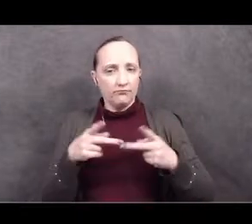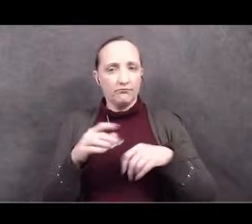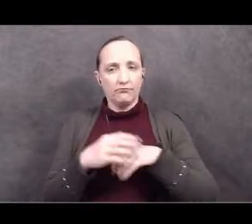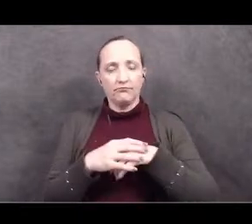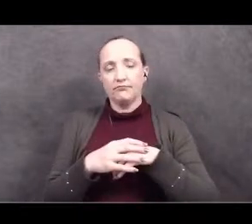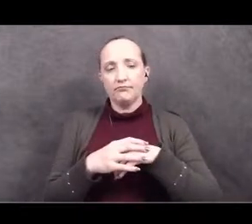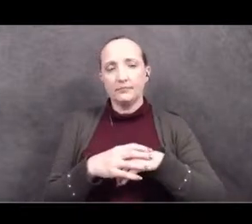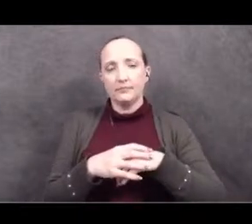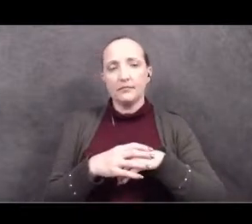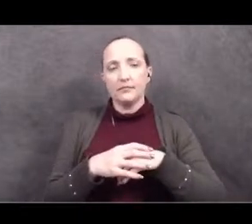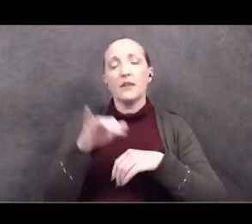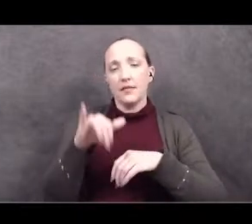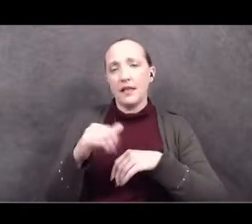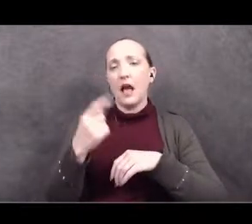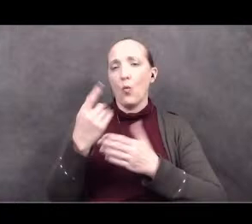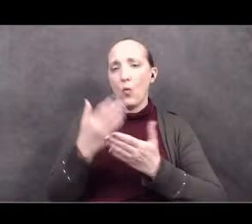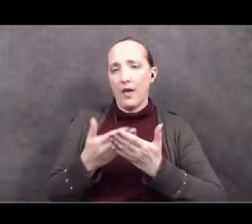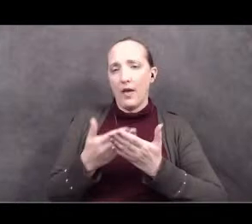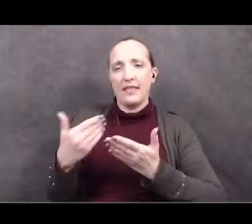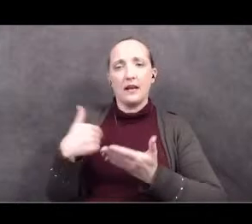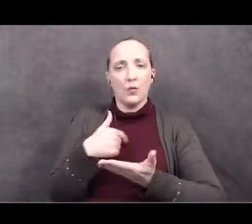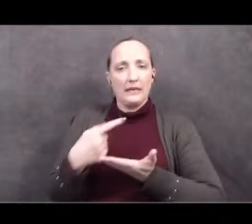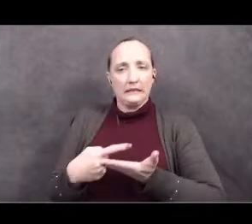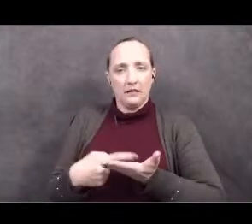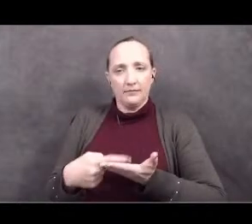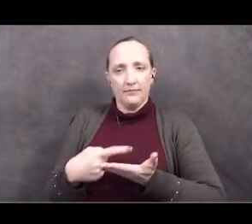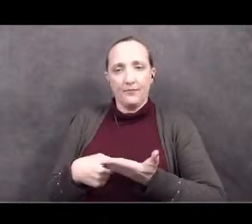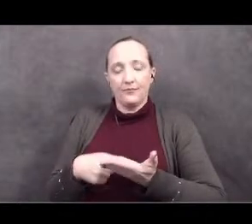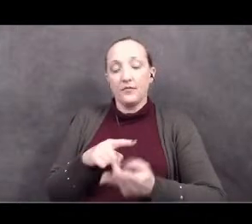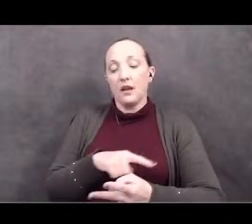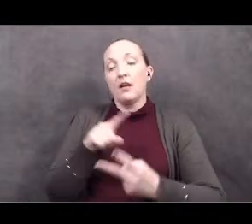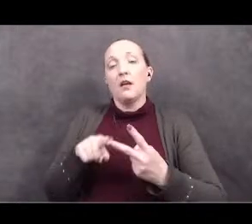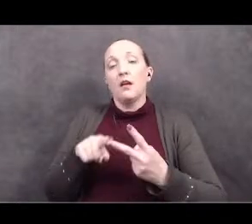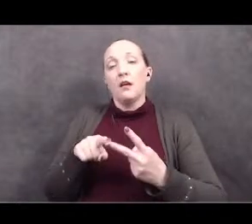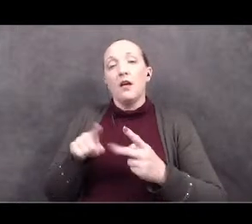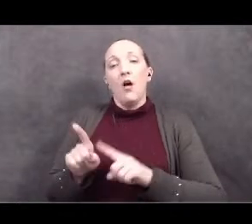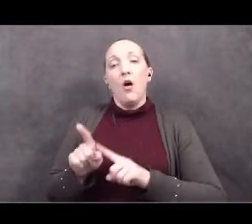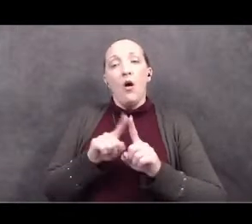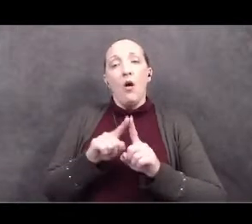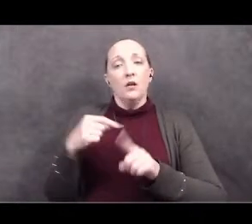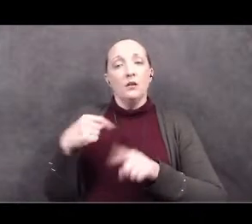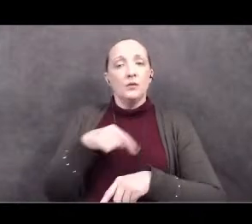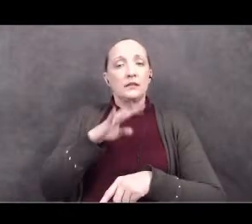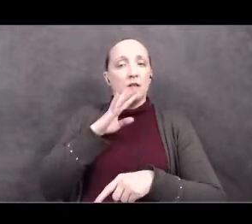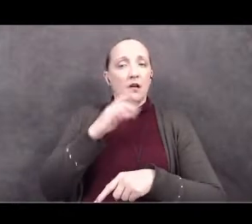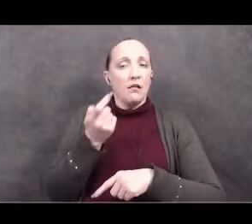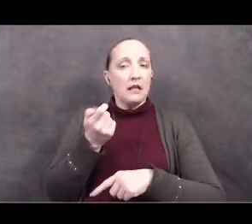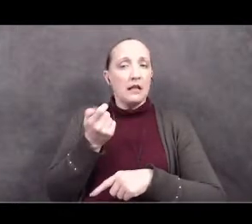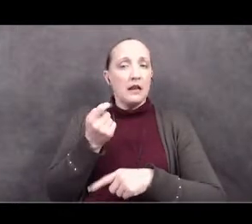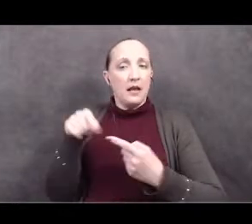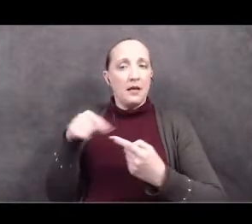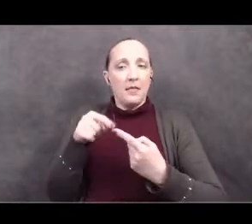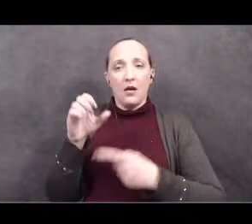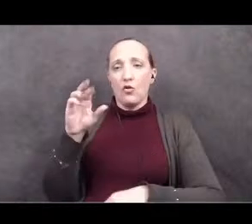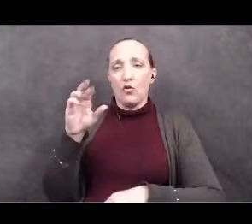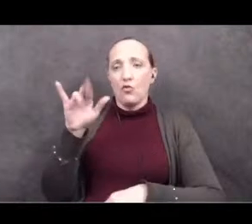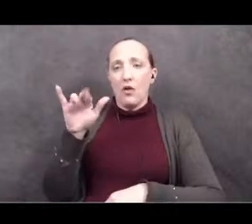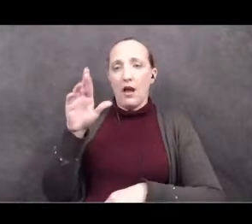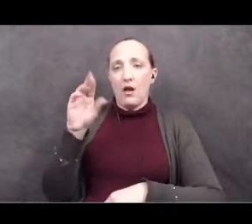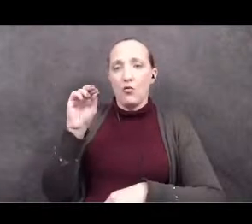of the things of discussion the second they also uh we talked a little bit about the the cry